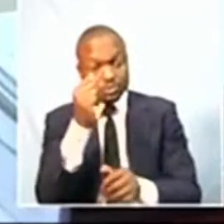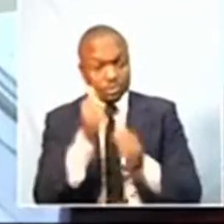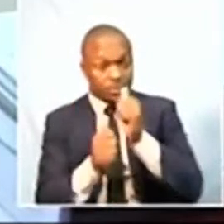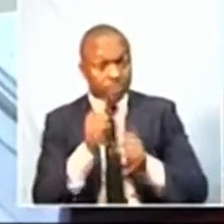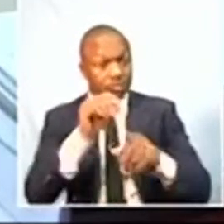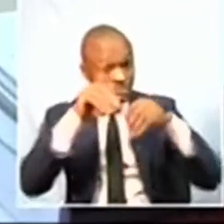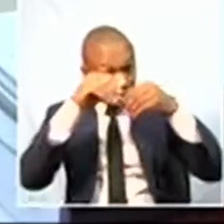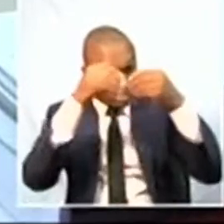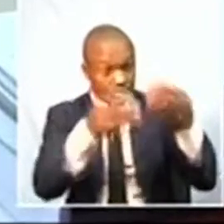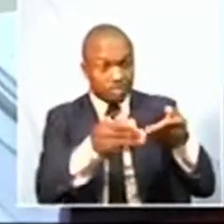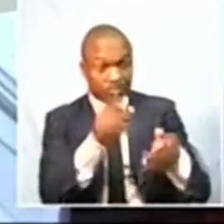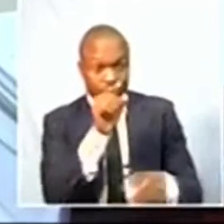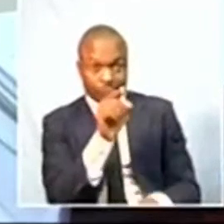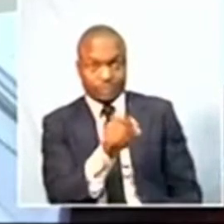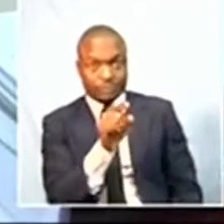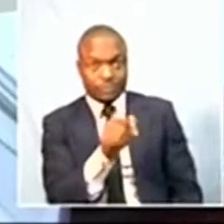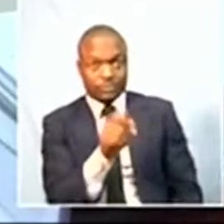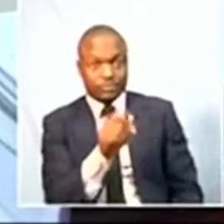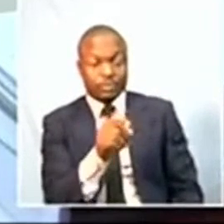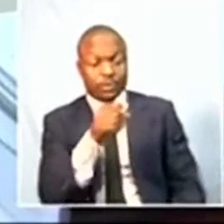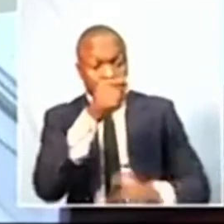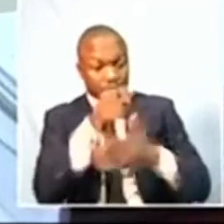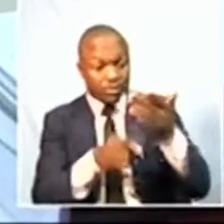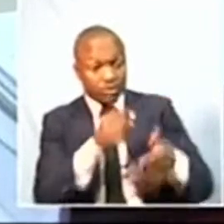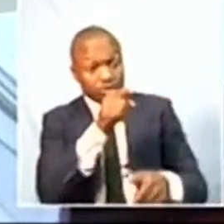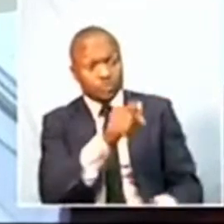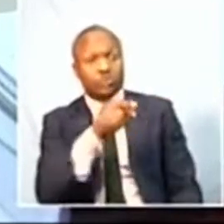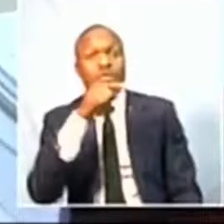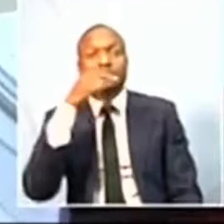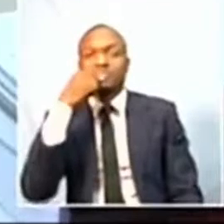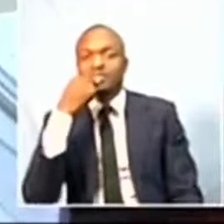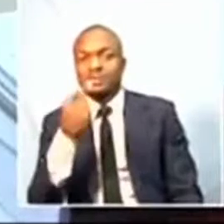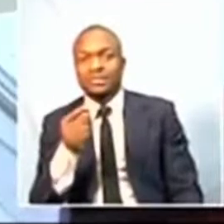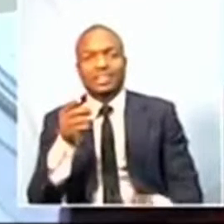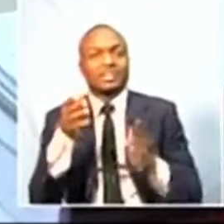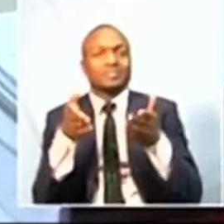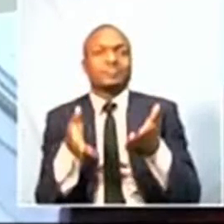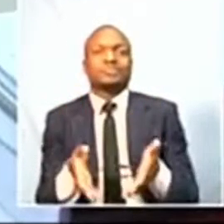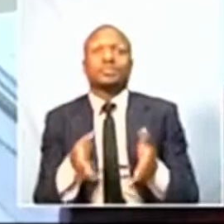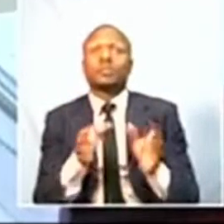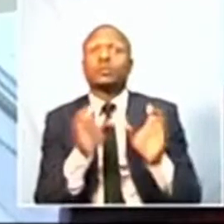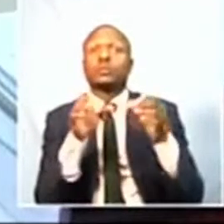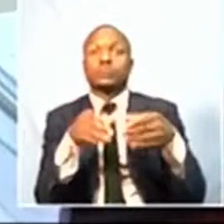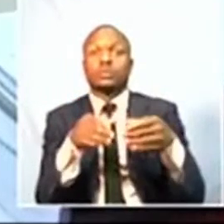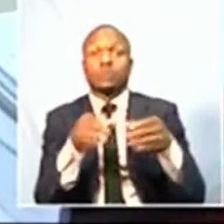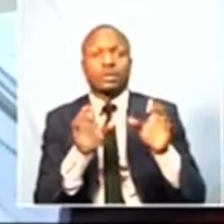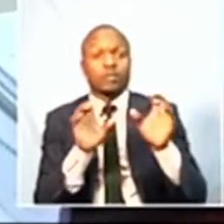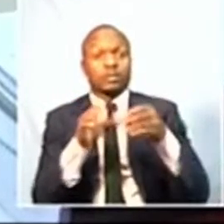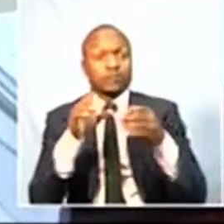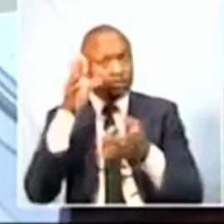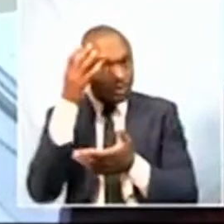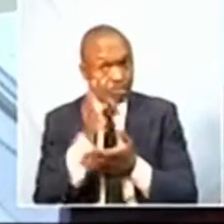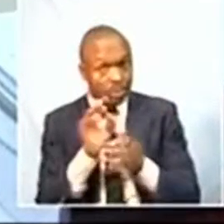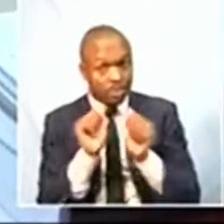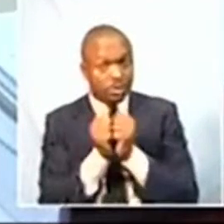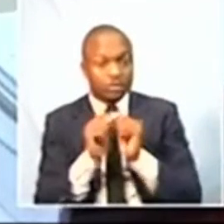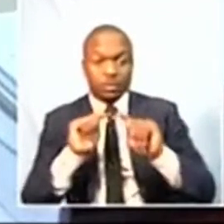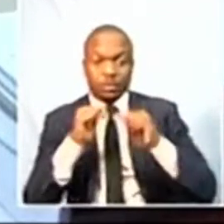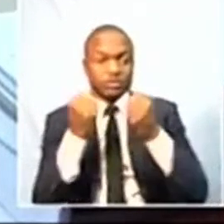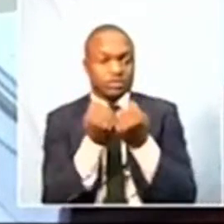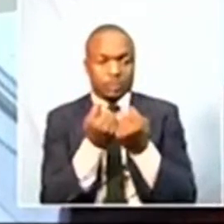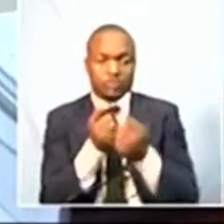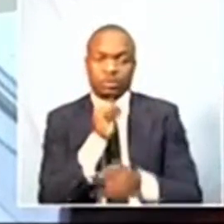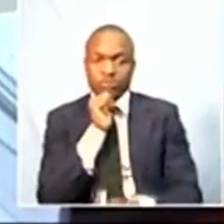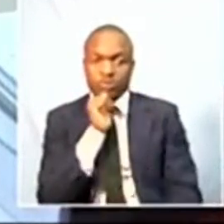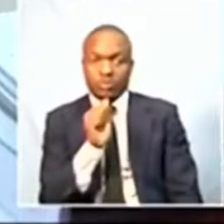you, that equally, whatever you say before this committee, Council Secretary and your team, shall not be